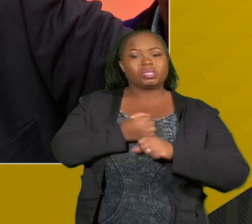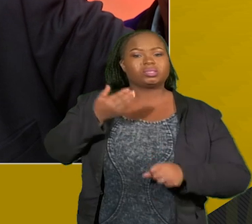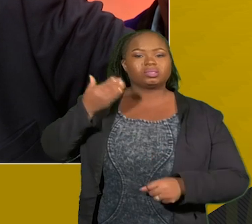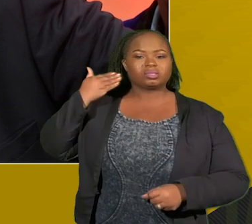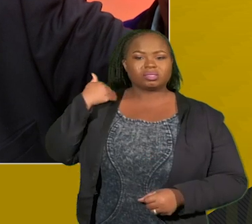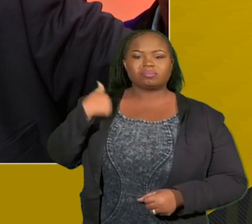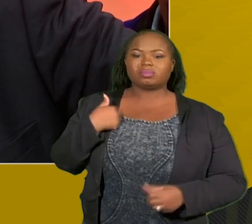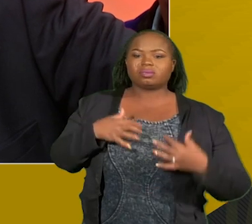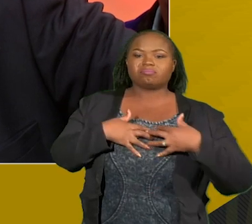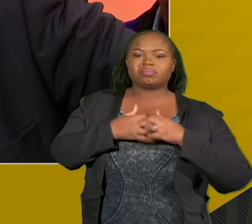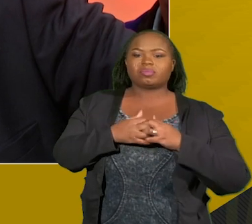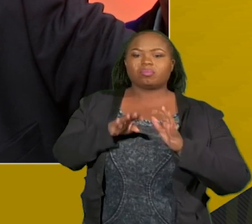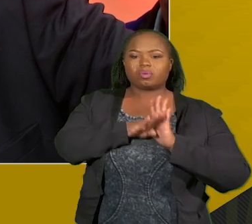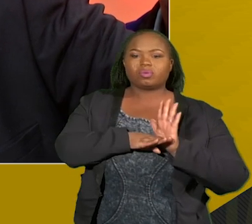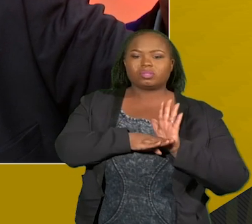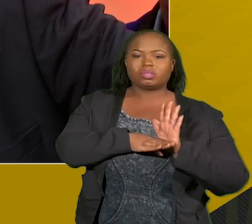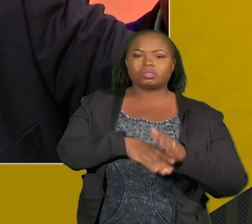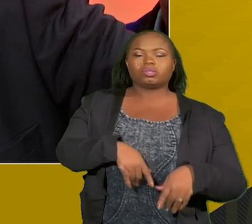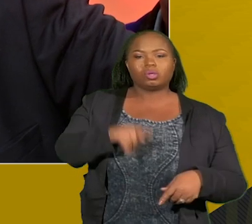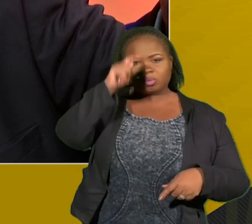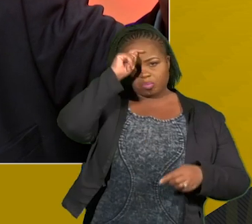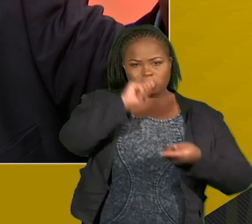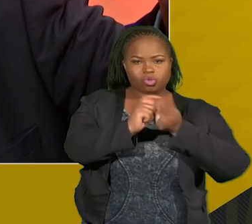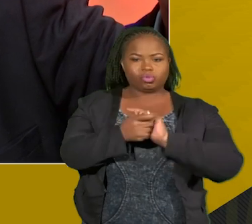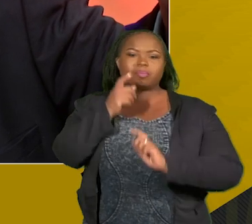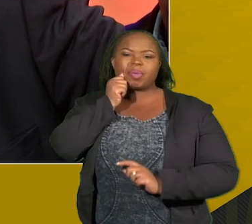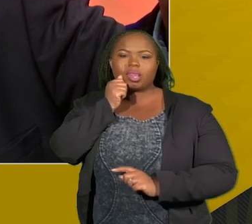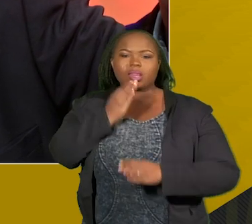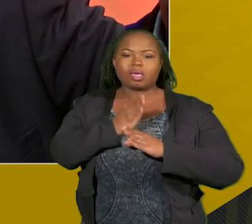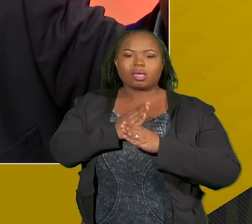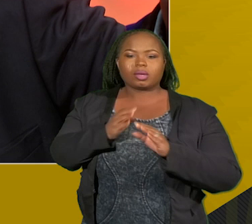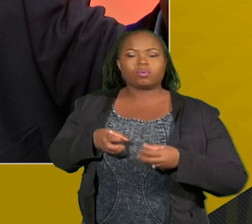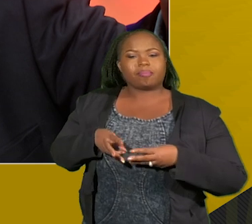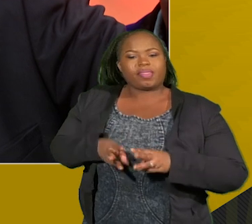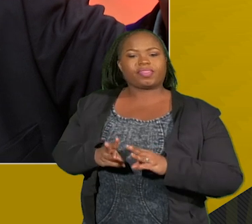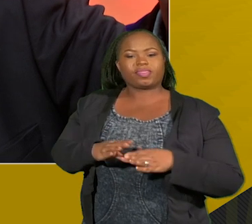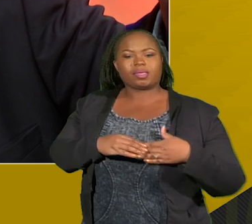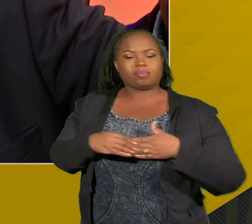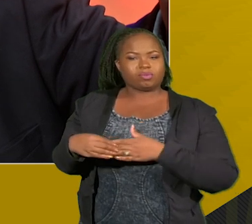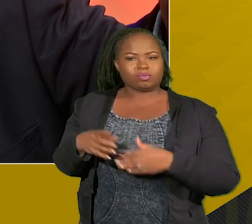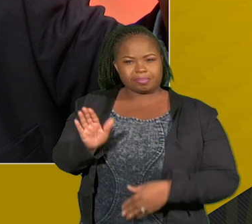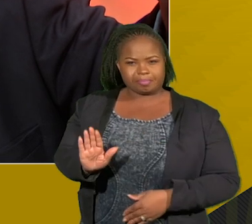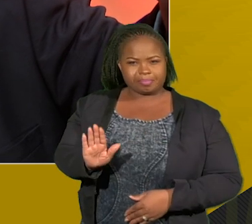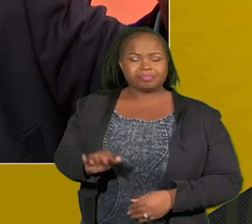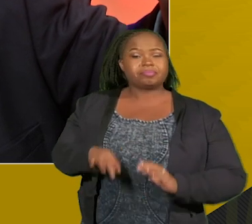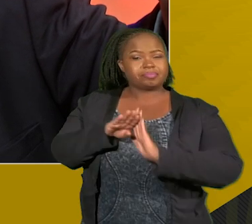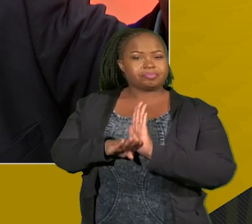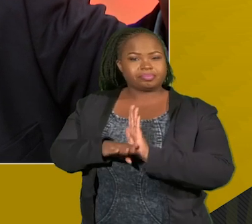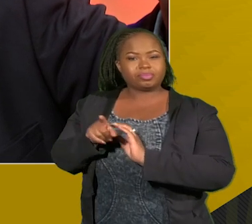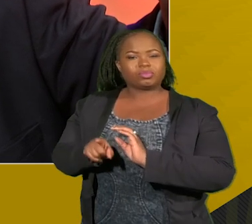I started a program called the Boys to Men Career Path and Mentoring. I